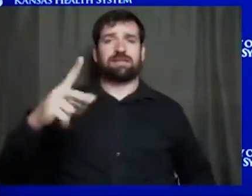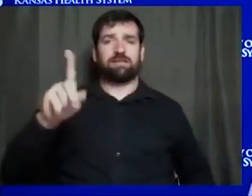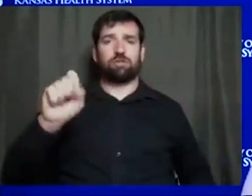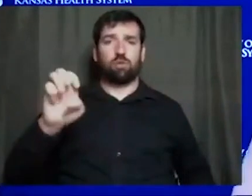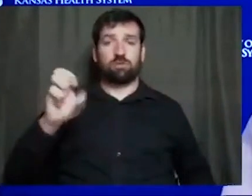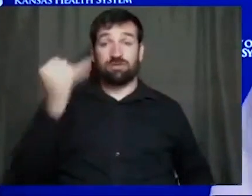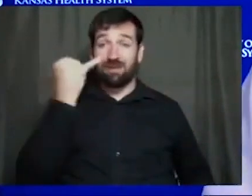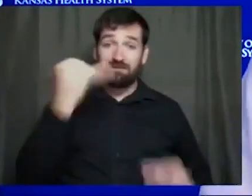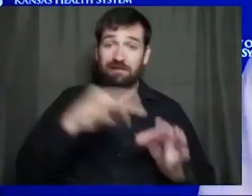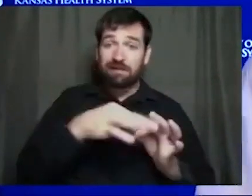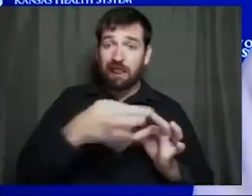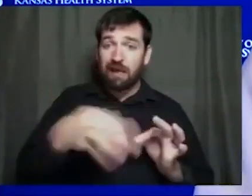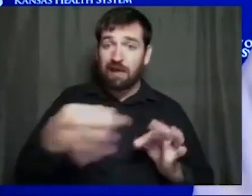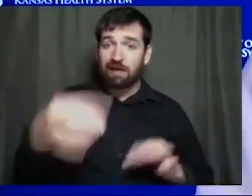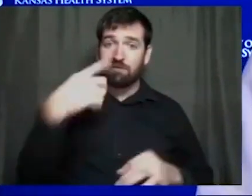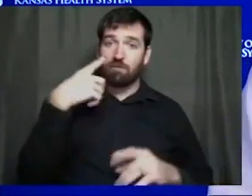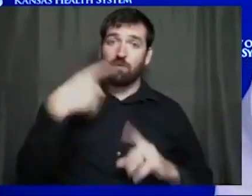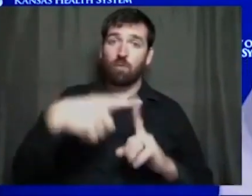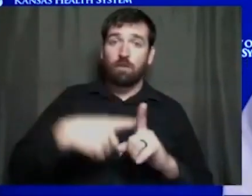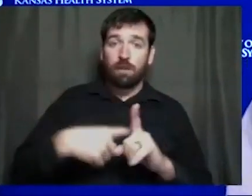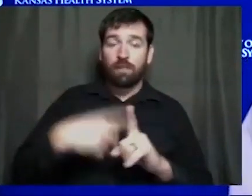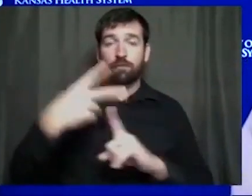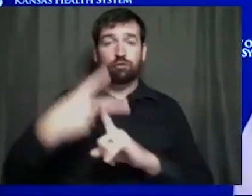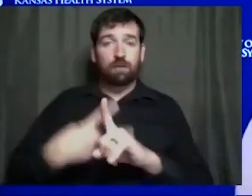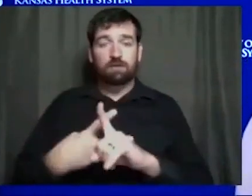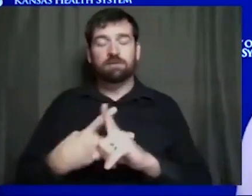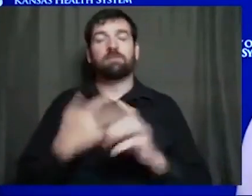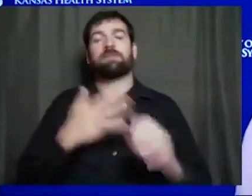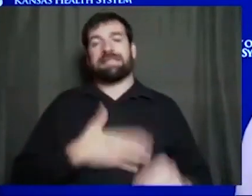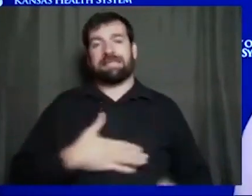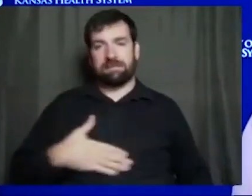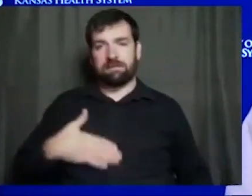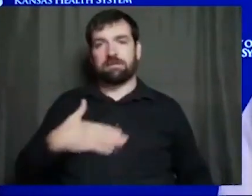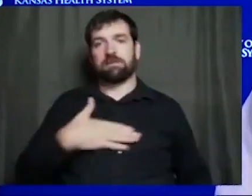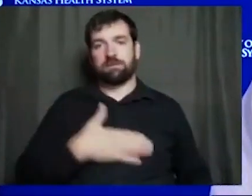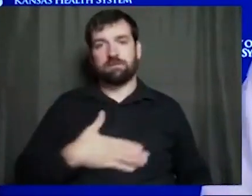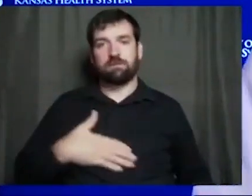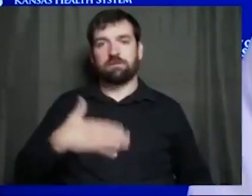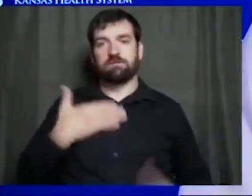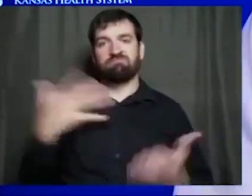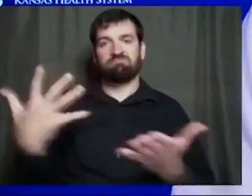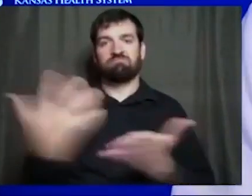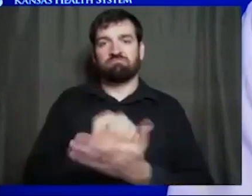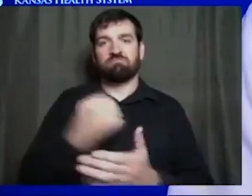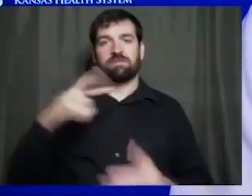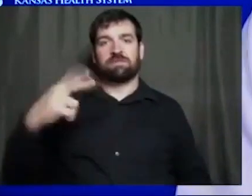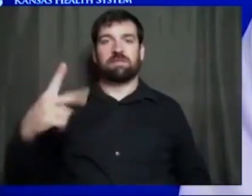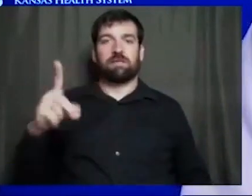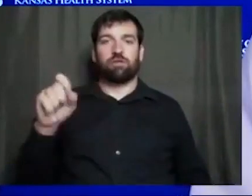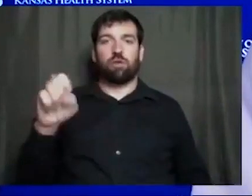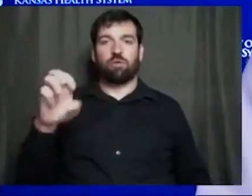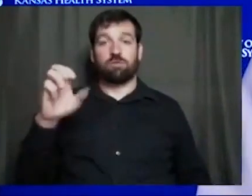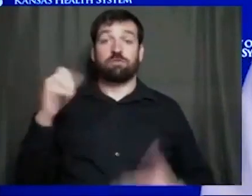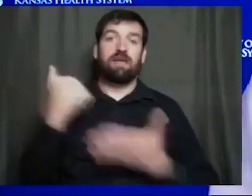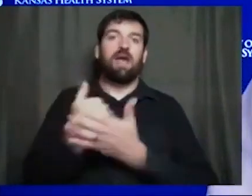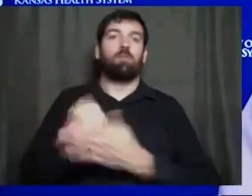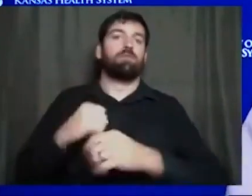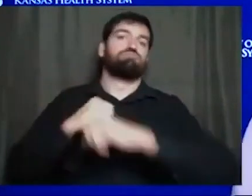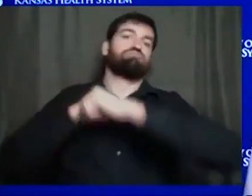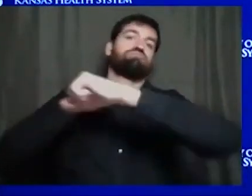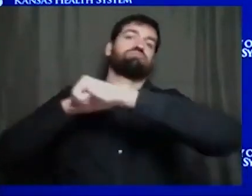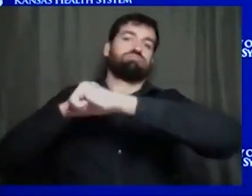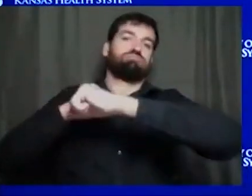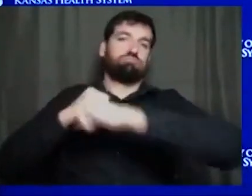for a month or 2, please go get that second dose of the mRNA vaccine because it will help strengthen or boost those specific immune